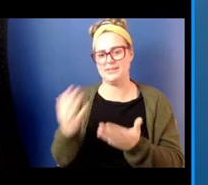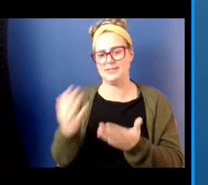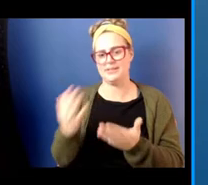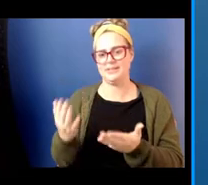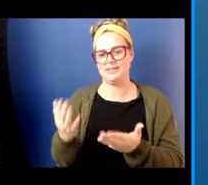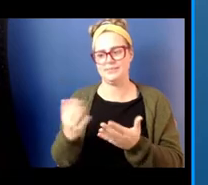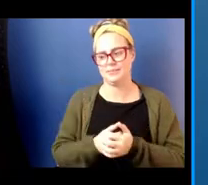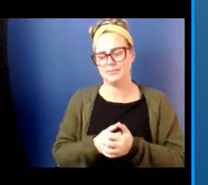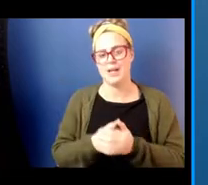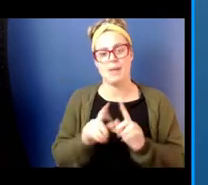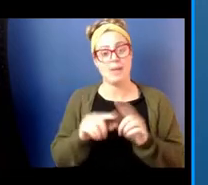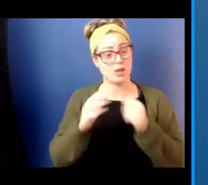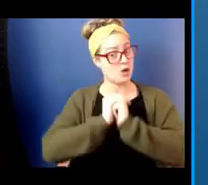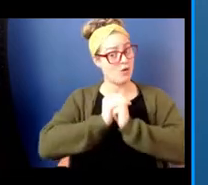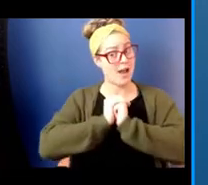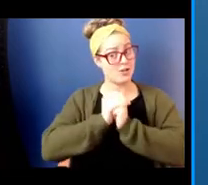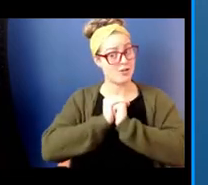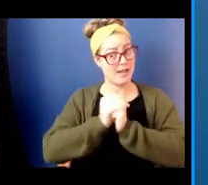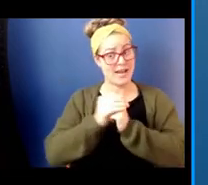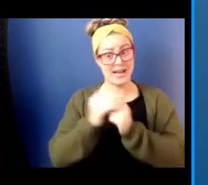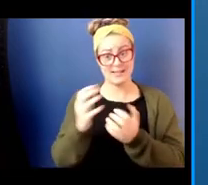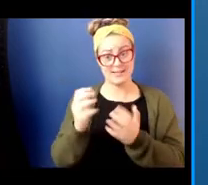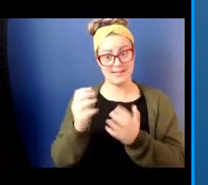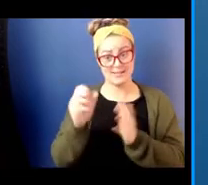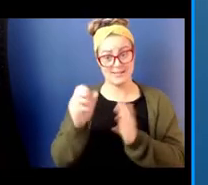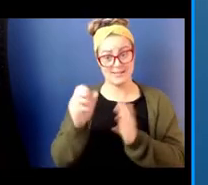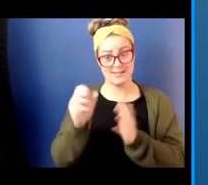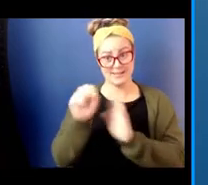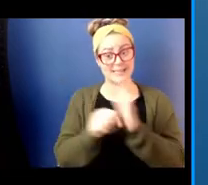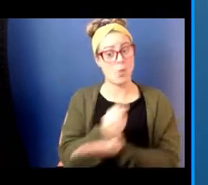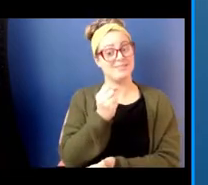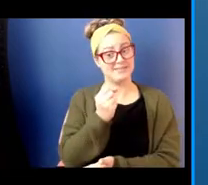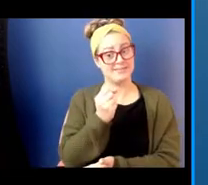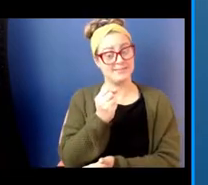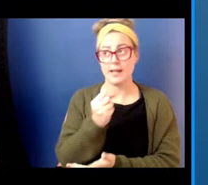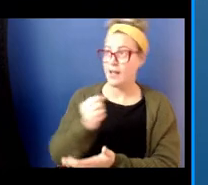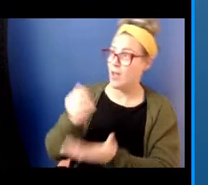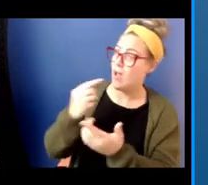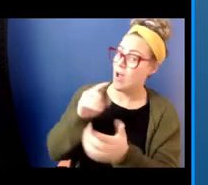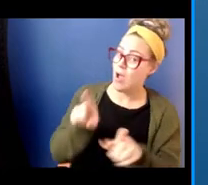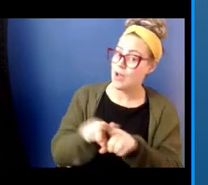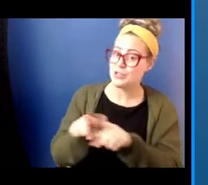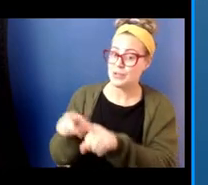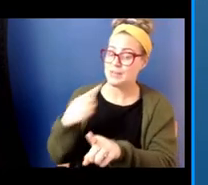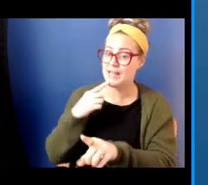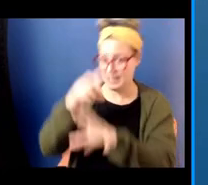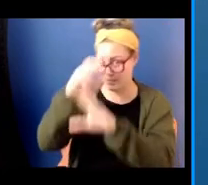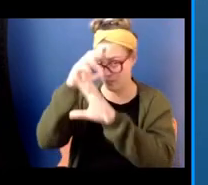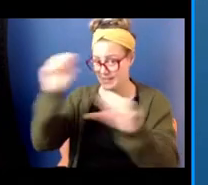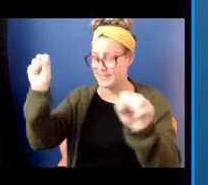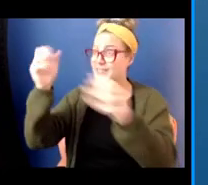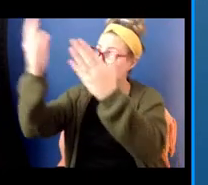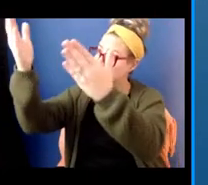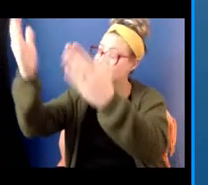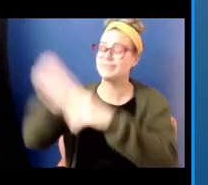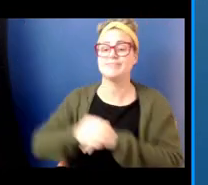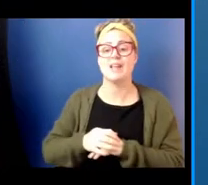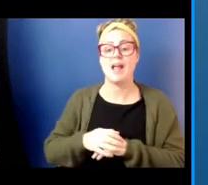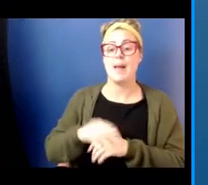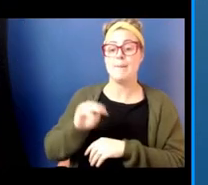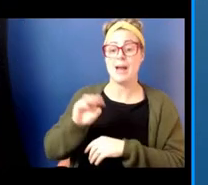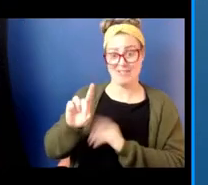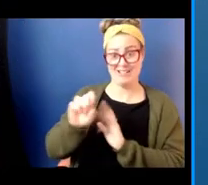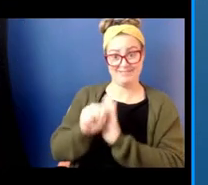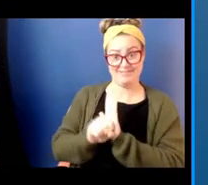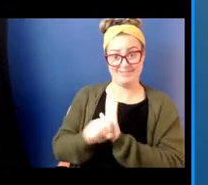but I also want to say to the president of the United States that Maryland has your back we are 100 on board in supporting what